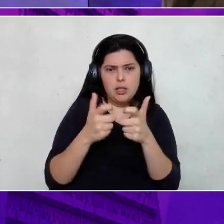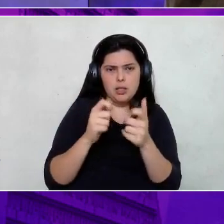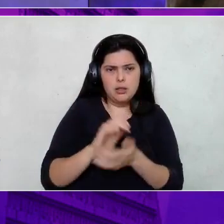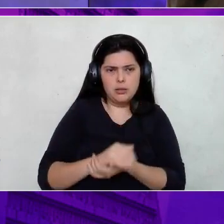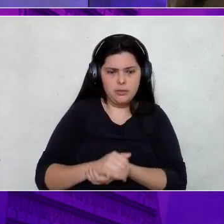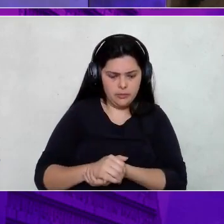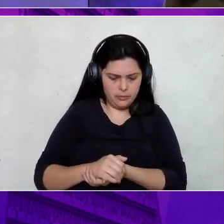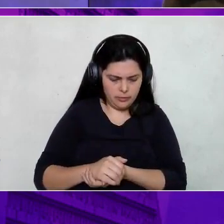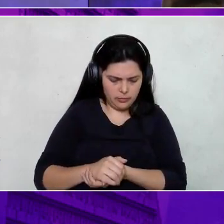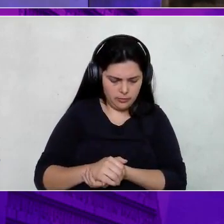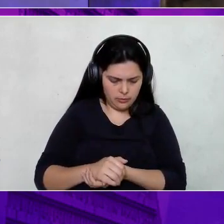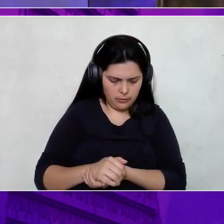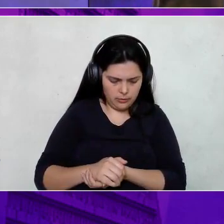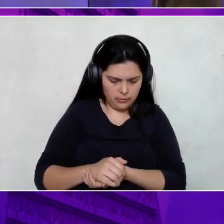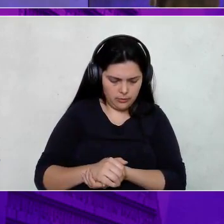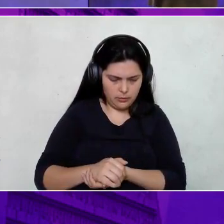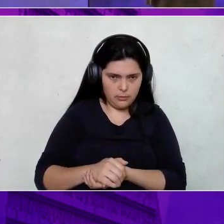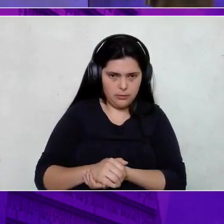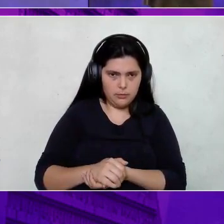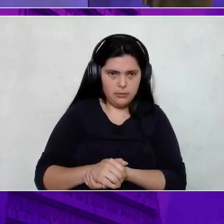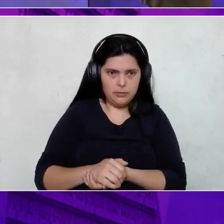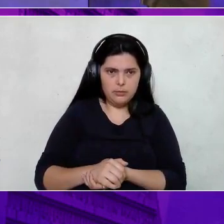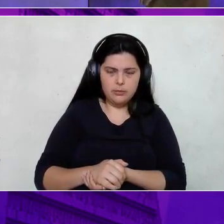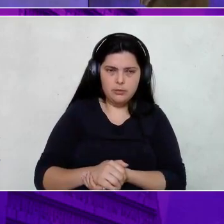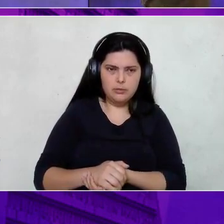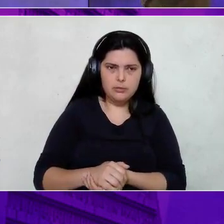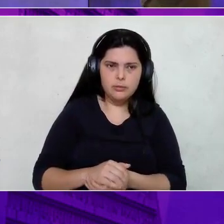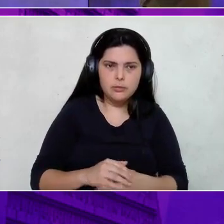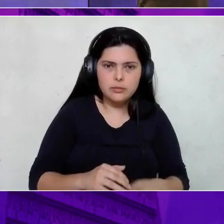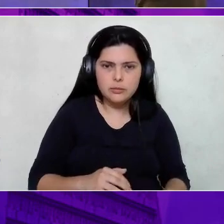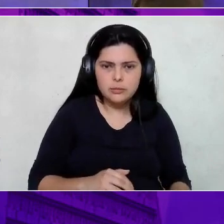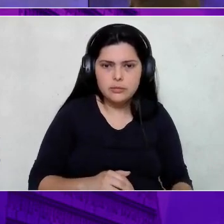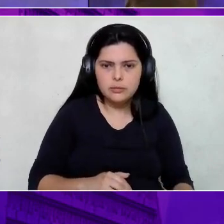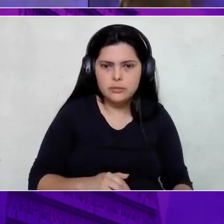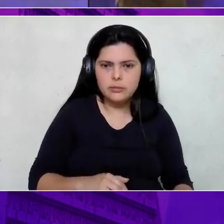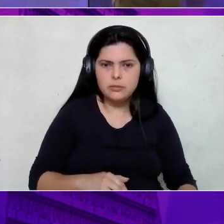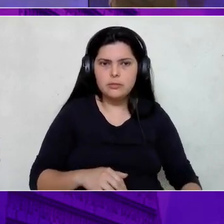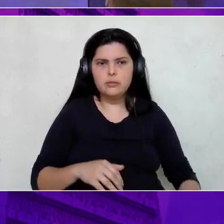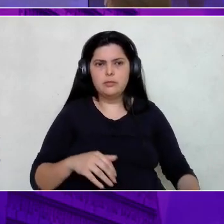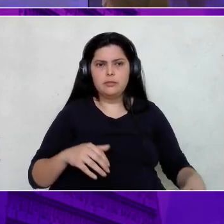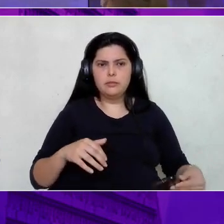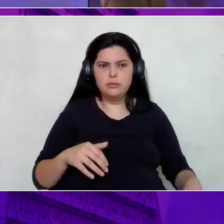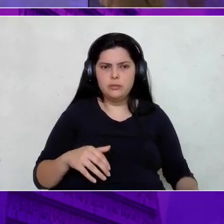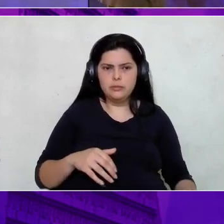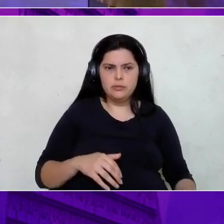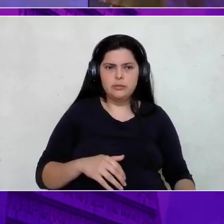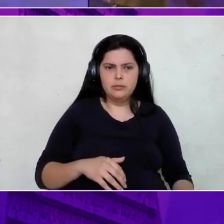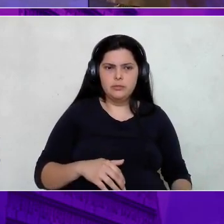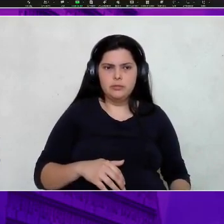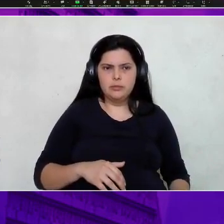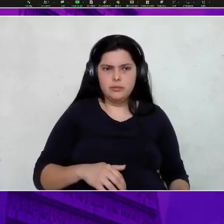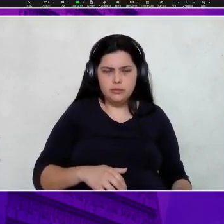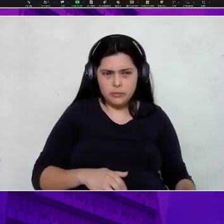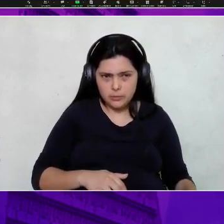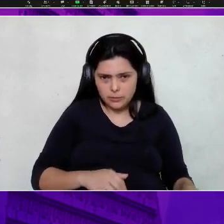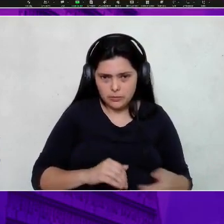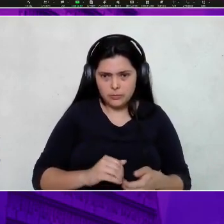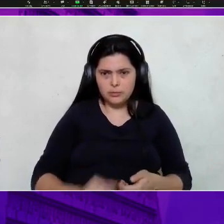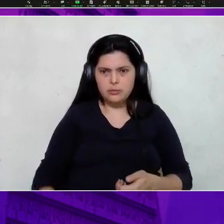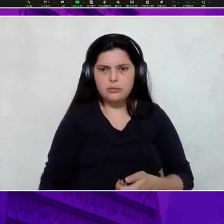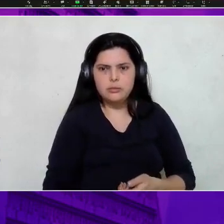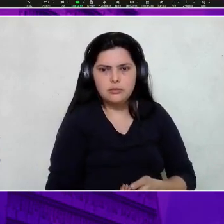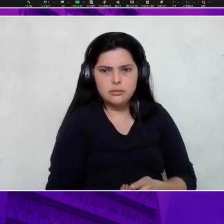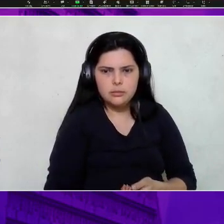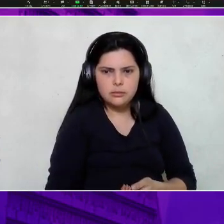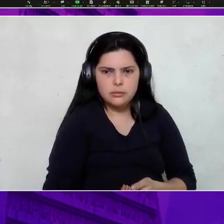production. The relevant work was subcontracted by the gaming laptop micro-enterprise to purchasing and